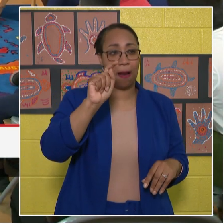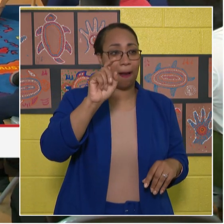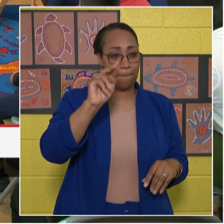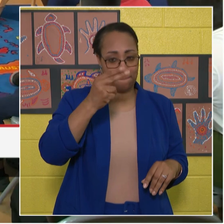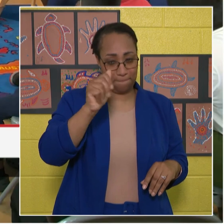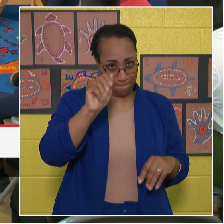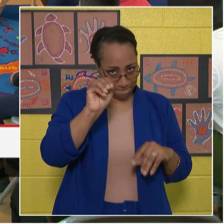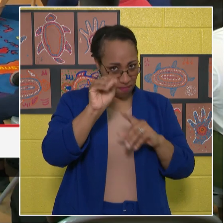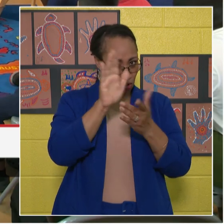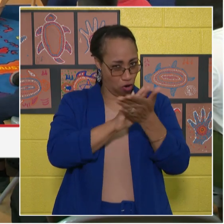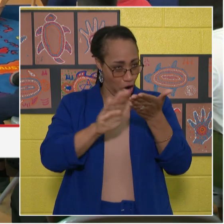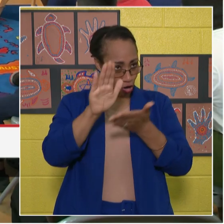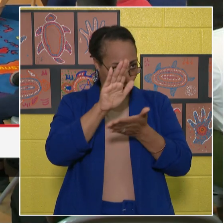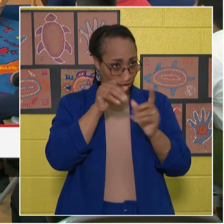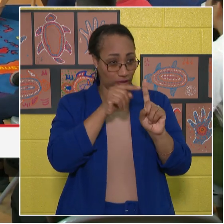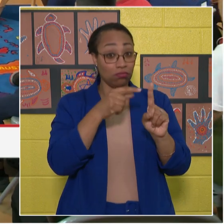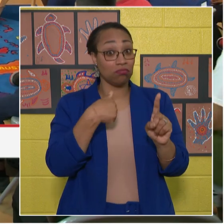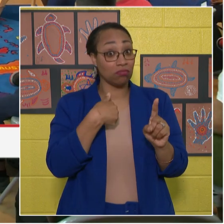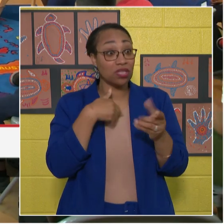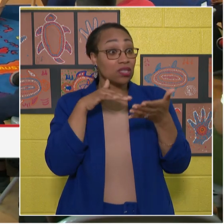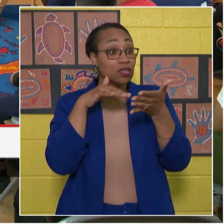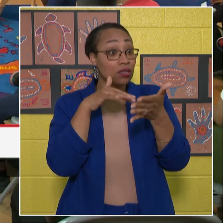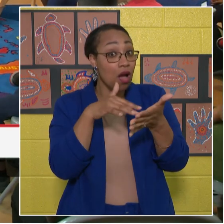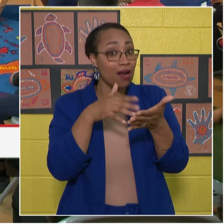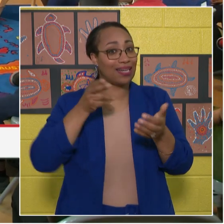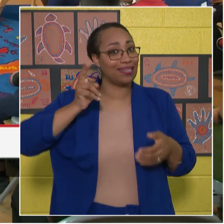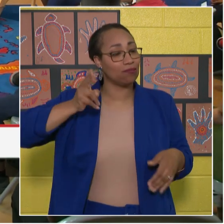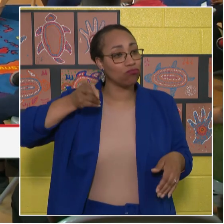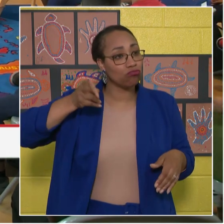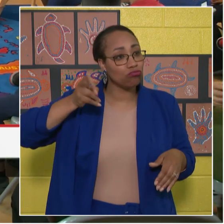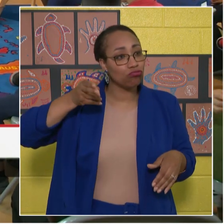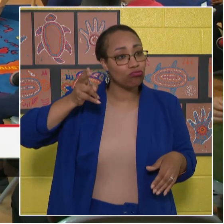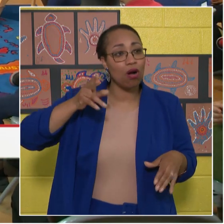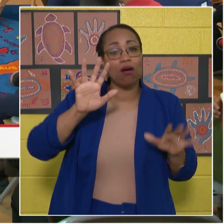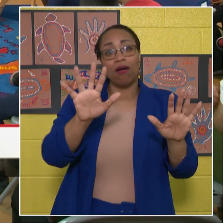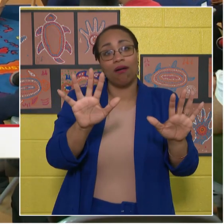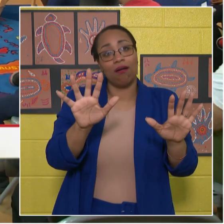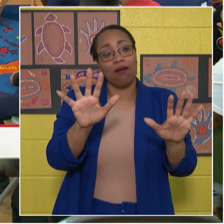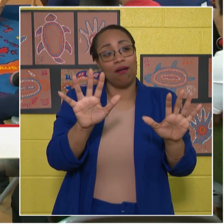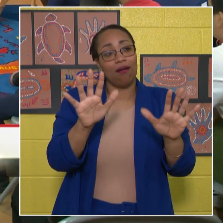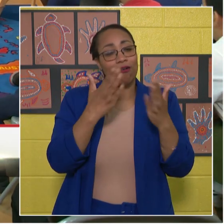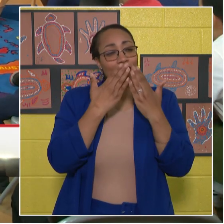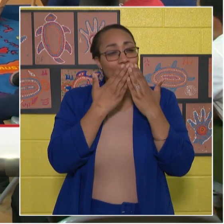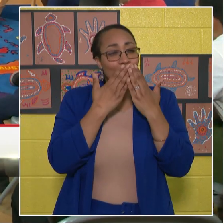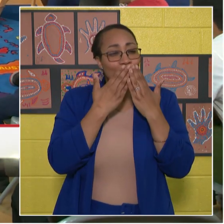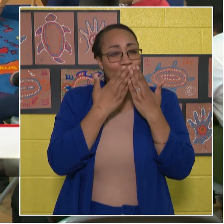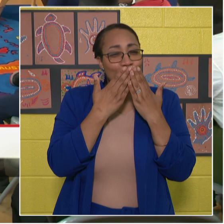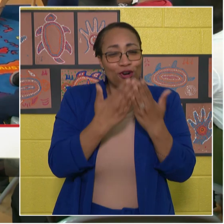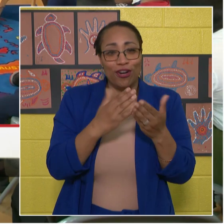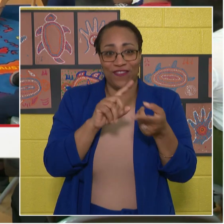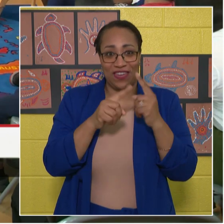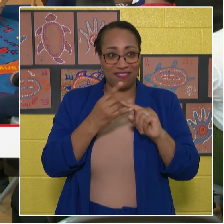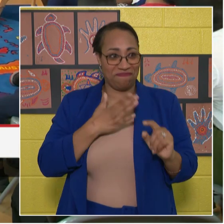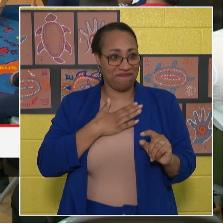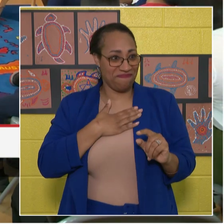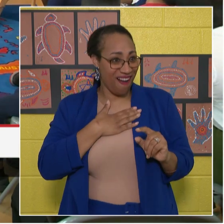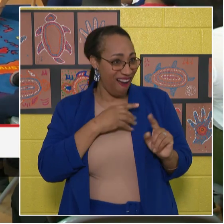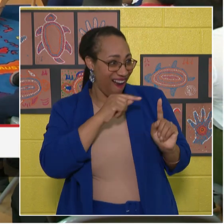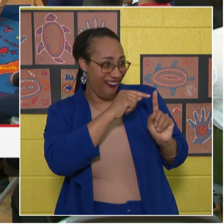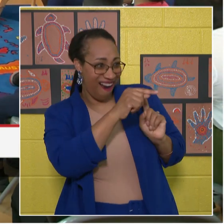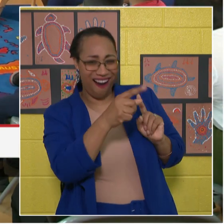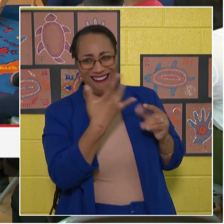this day. And I learned a lot about leadership, and I became an exceptional